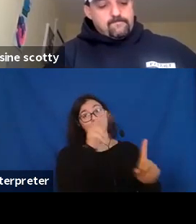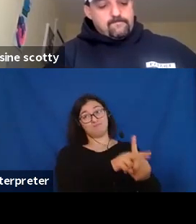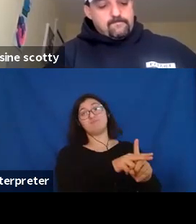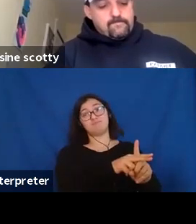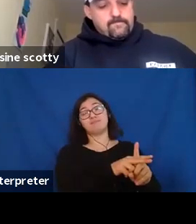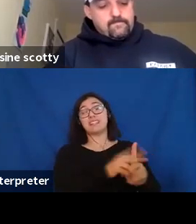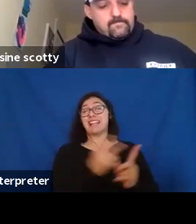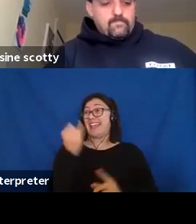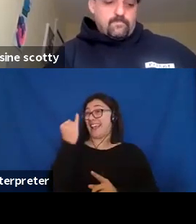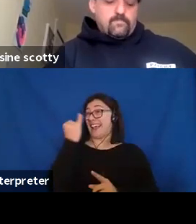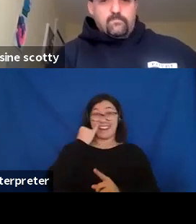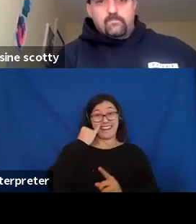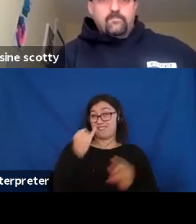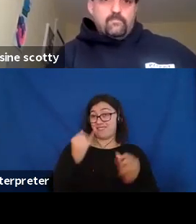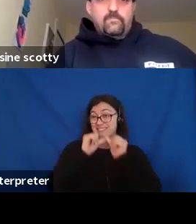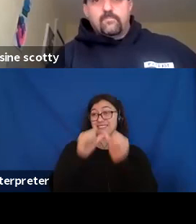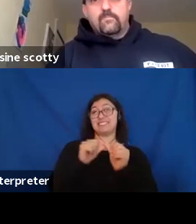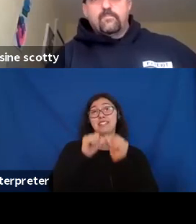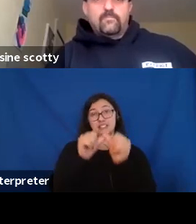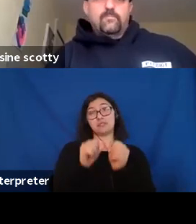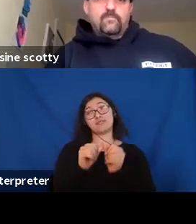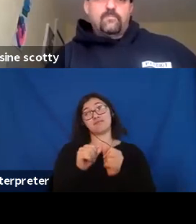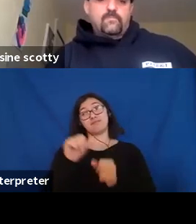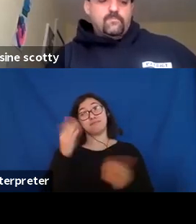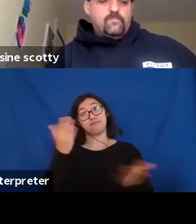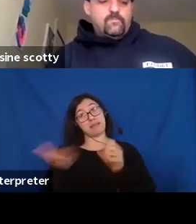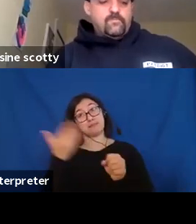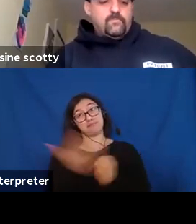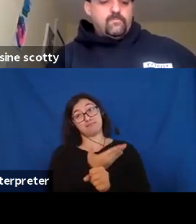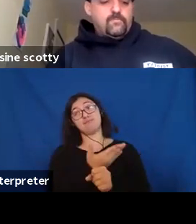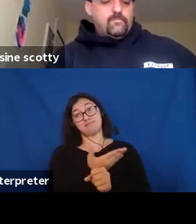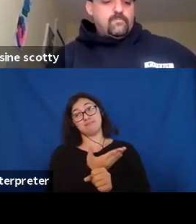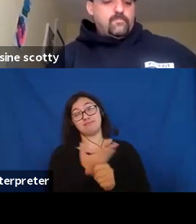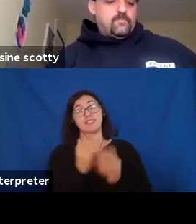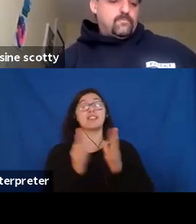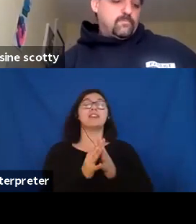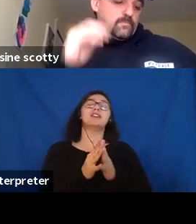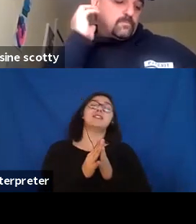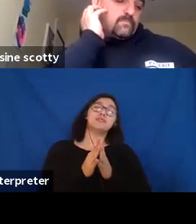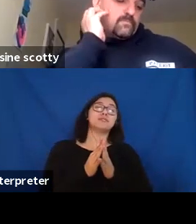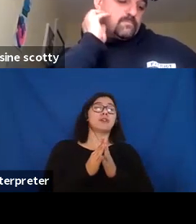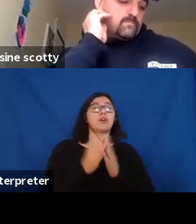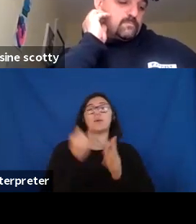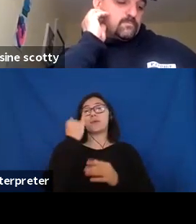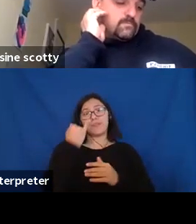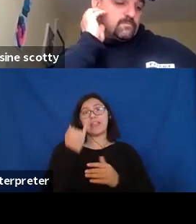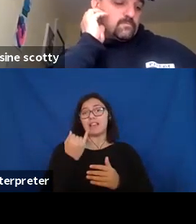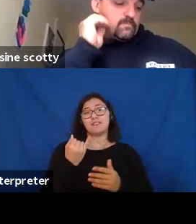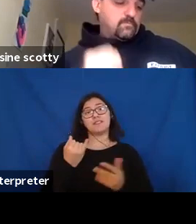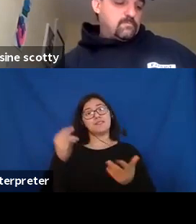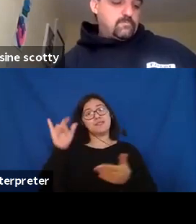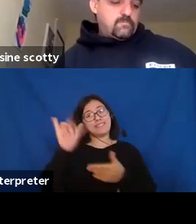be our goodbye conversation, right? So if there are reasonable consequences, you need to let them know in that moment what they might